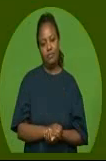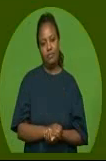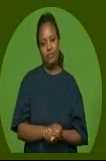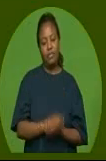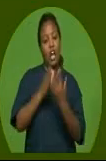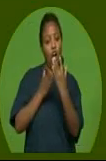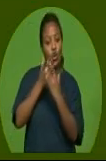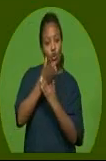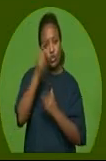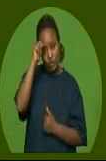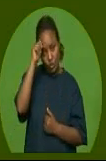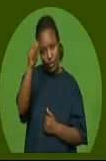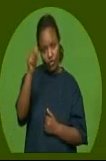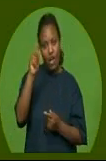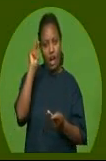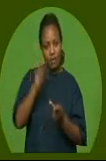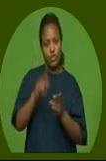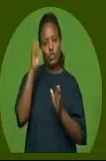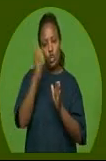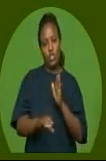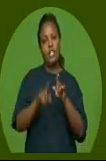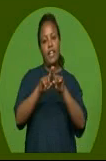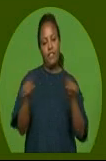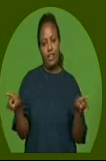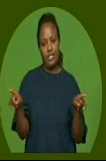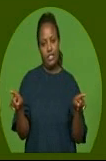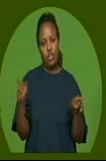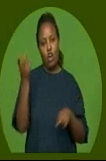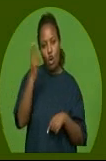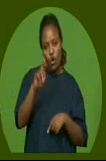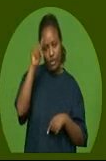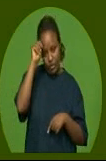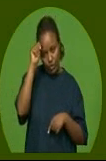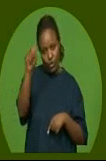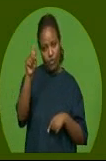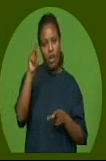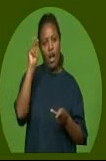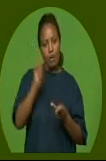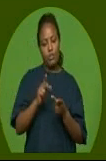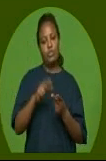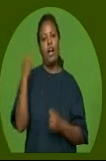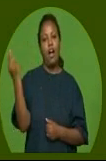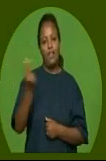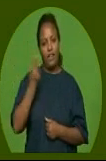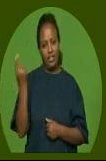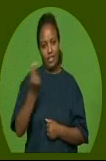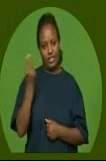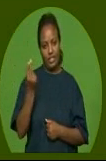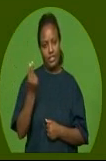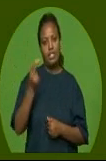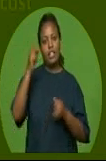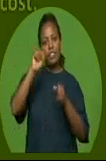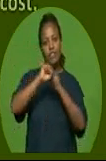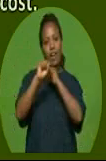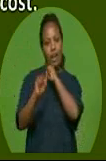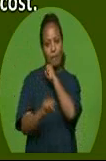far. According to the theory of absolute cost difference or theory of absolute